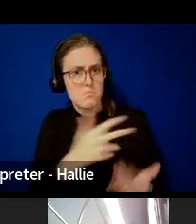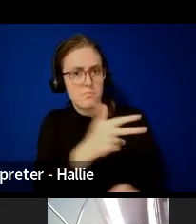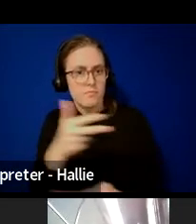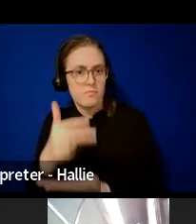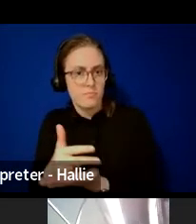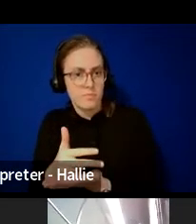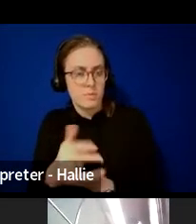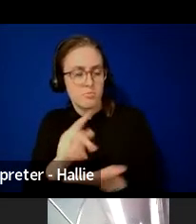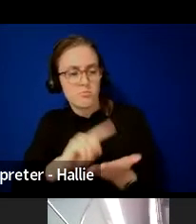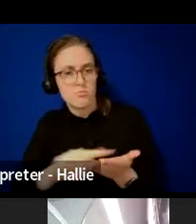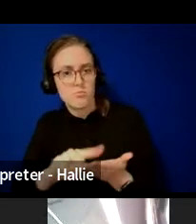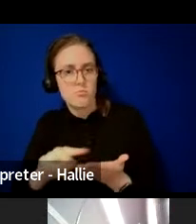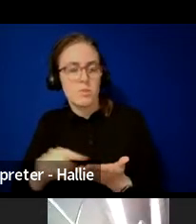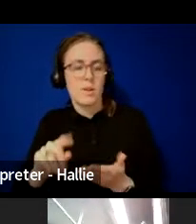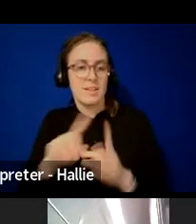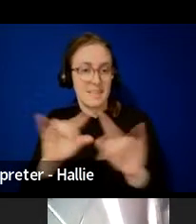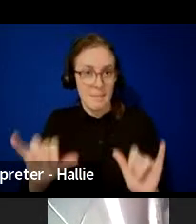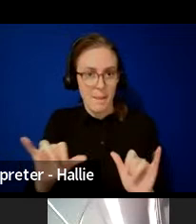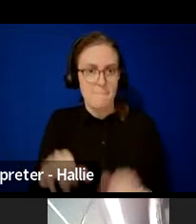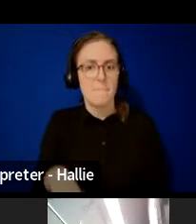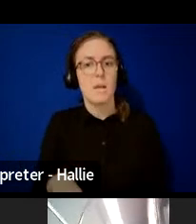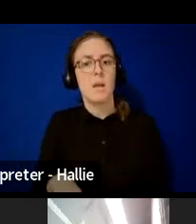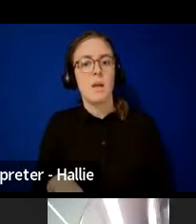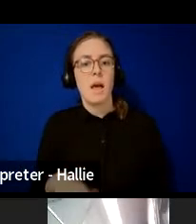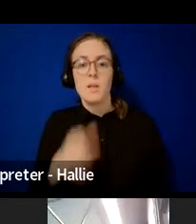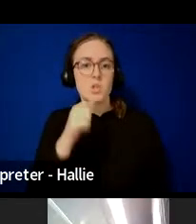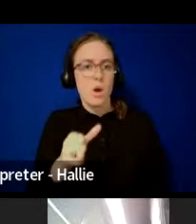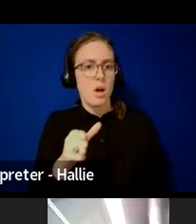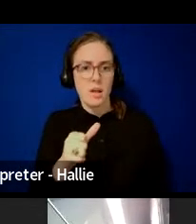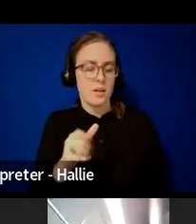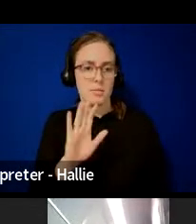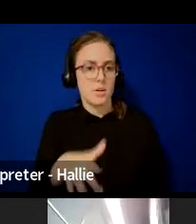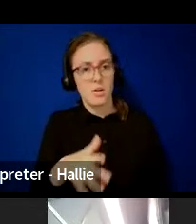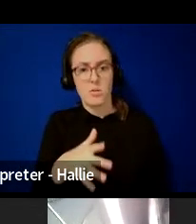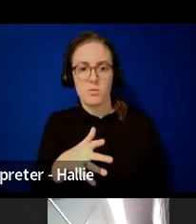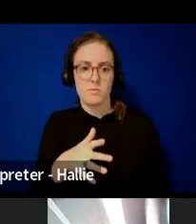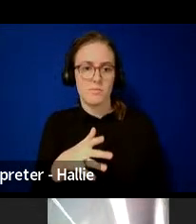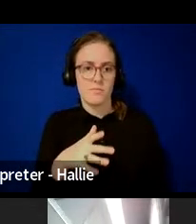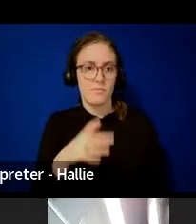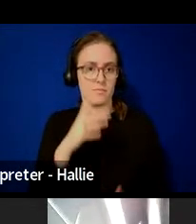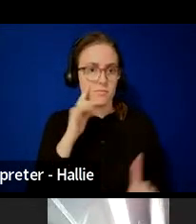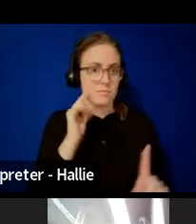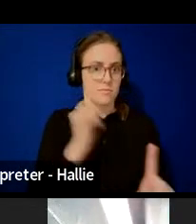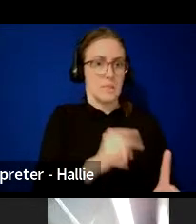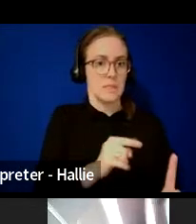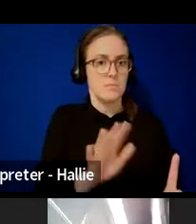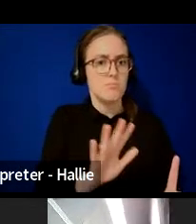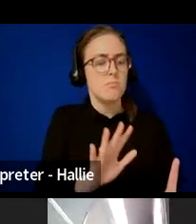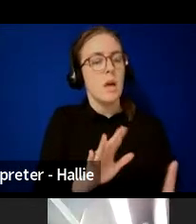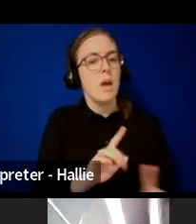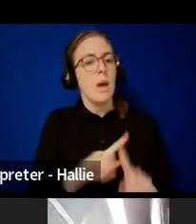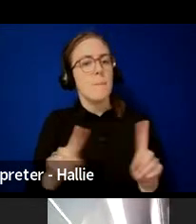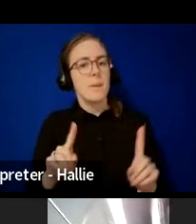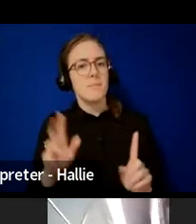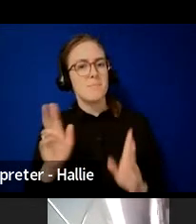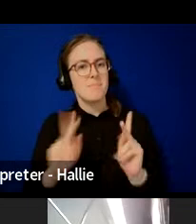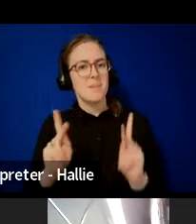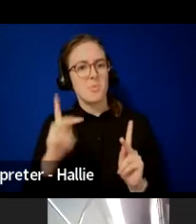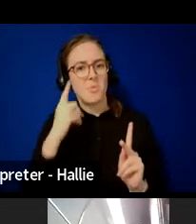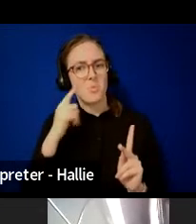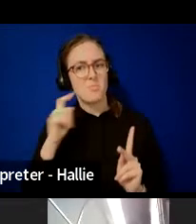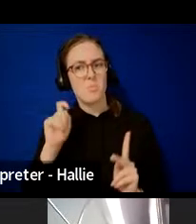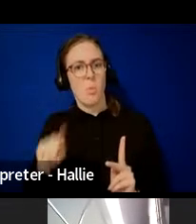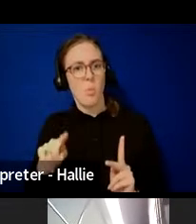like to see some type of presence. And it's not an attack on you. It's just that my constituents are calling me whenever they see police that are sitting